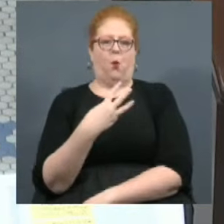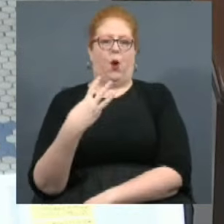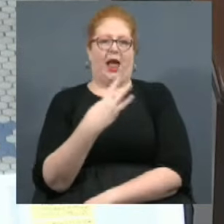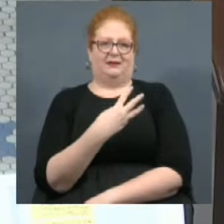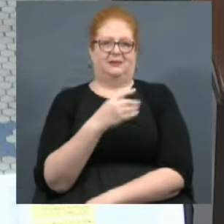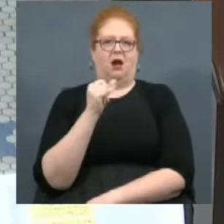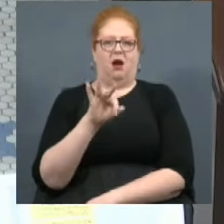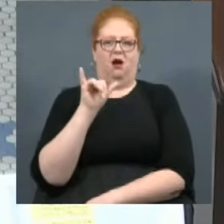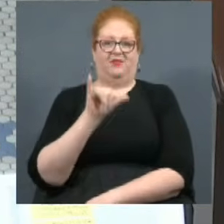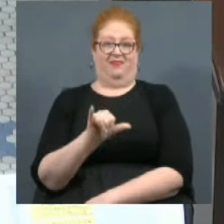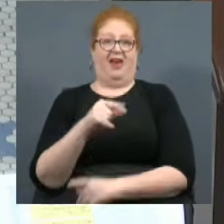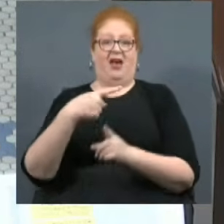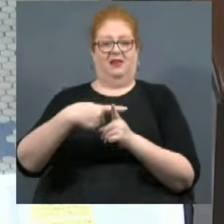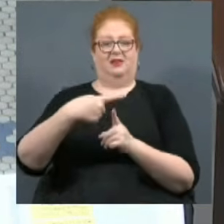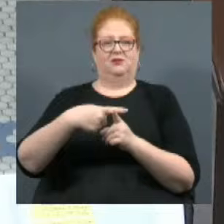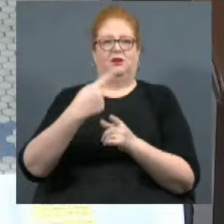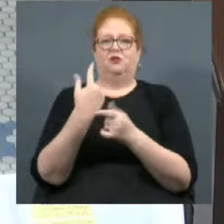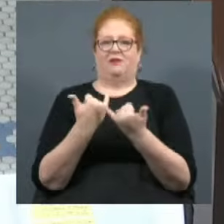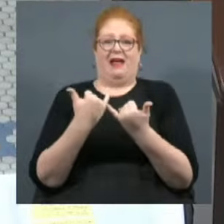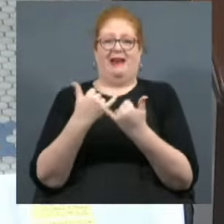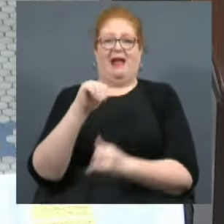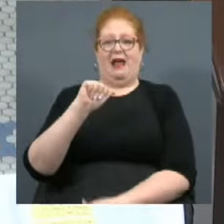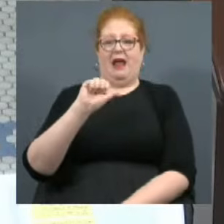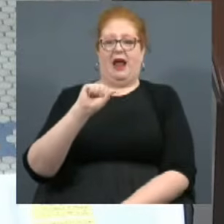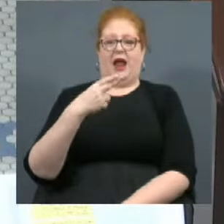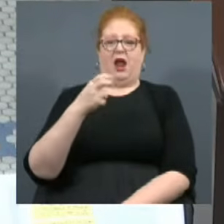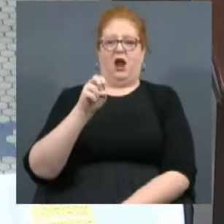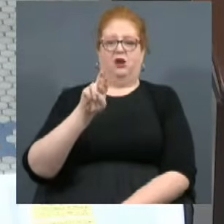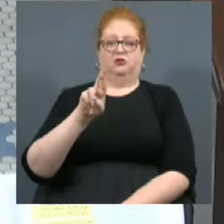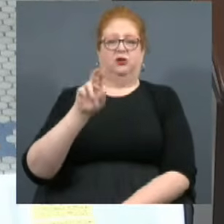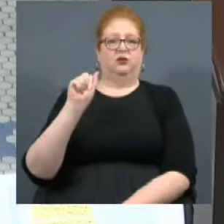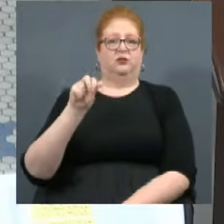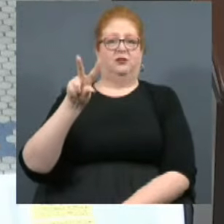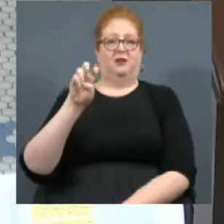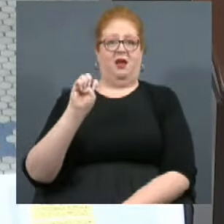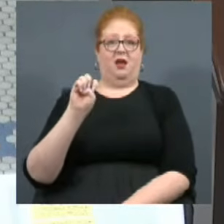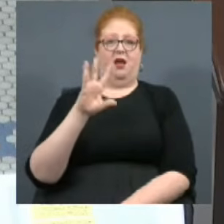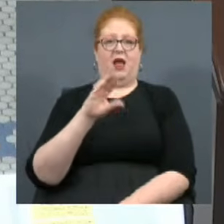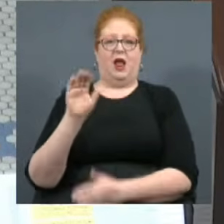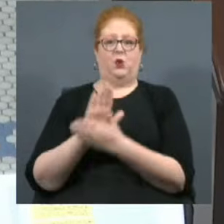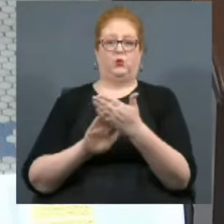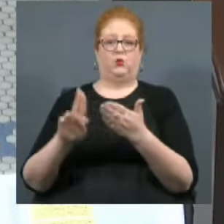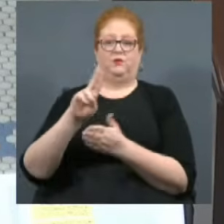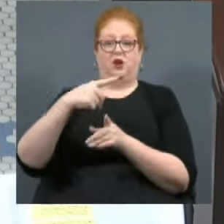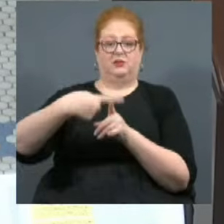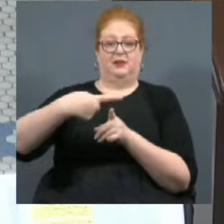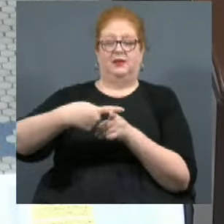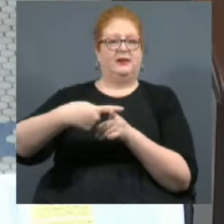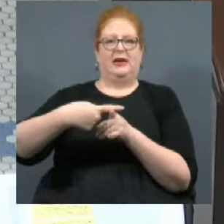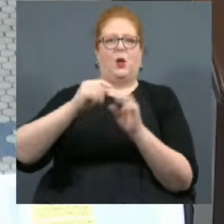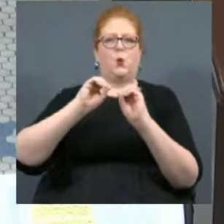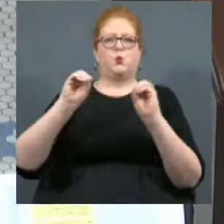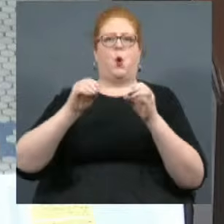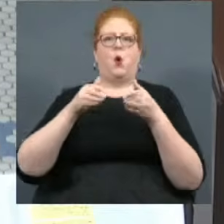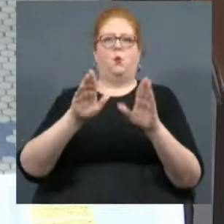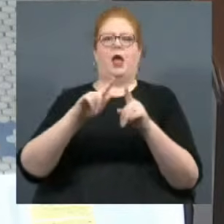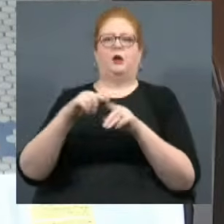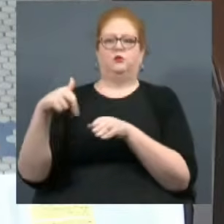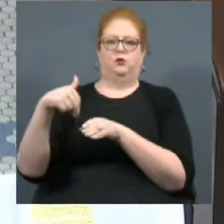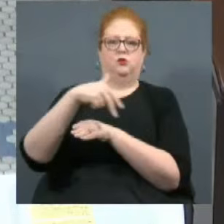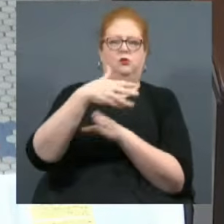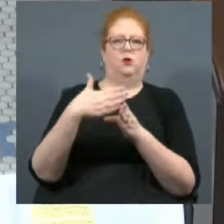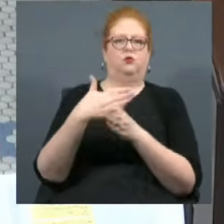don't have a way to cross Asher Avenue at University. So they're doing a lot of physical modifications